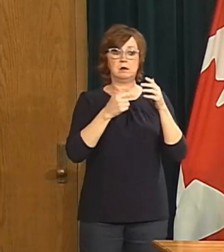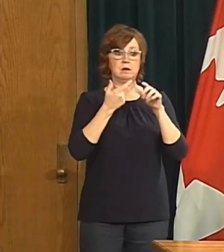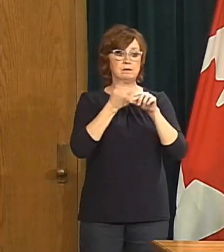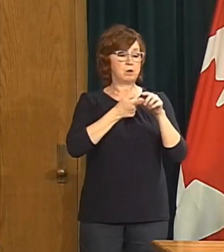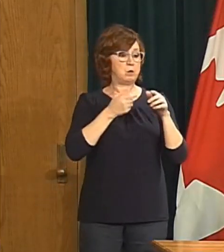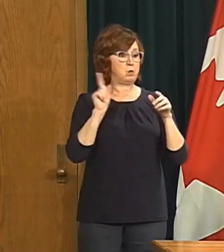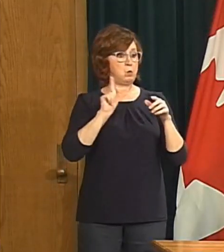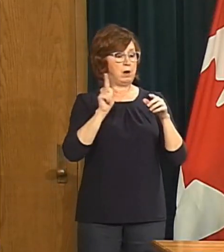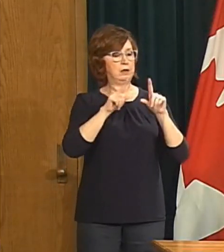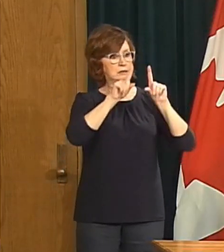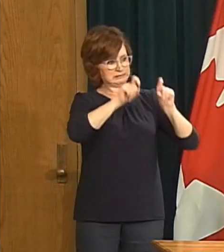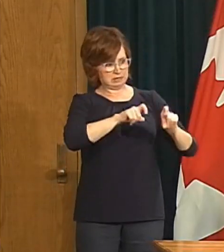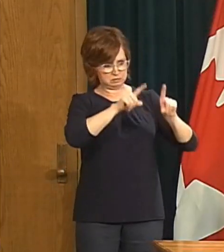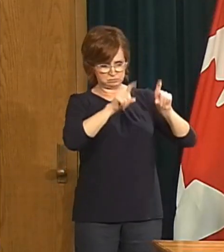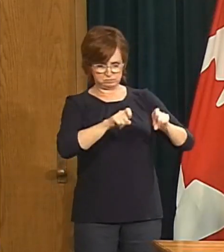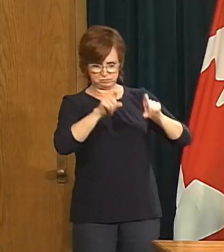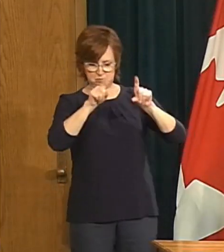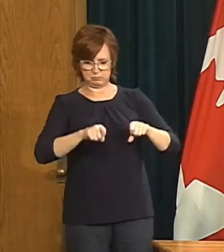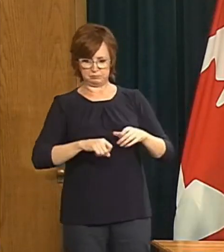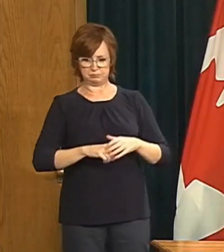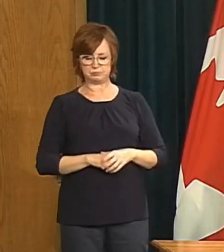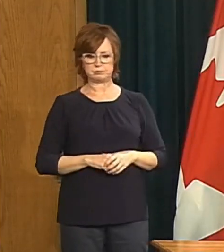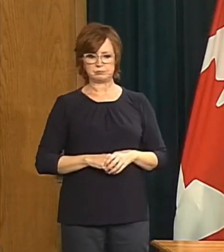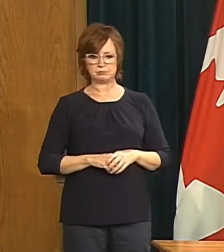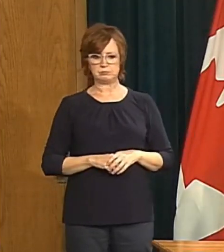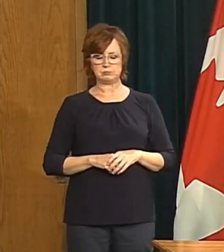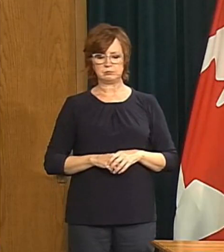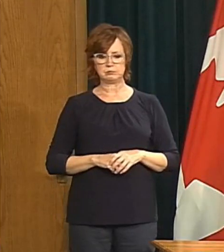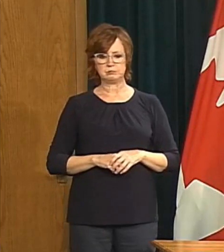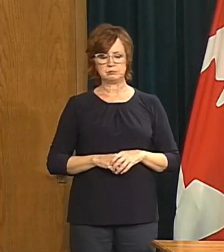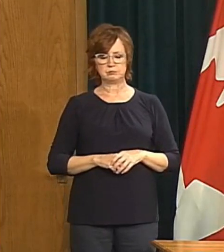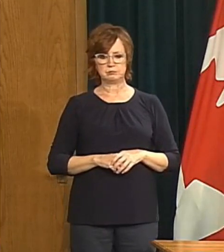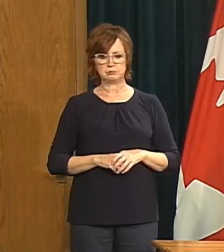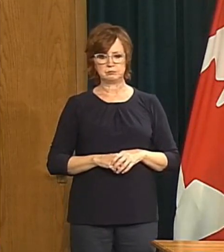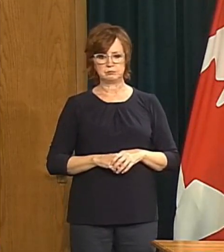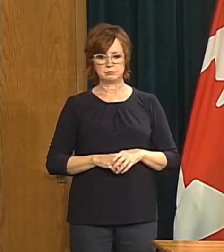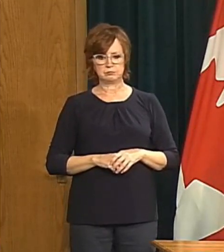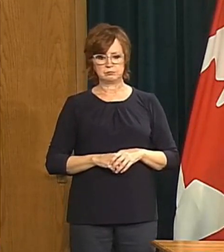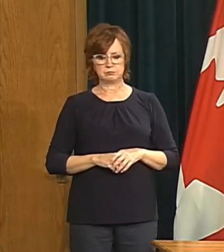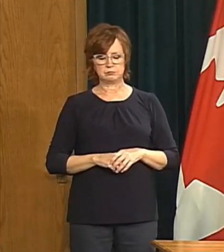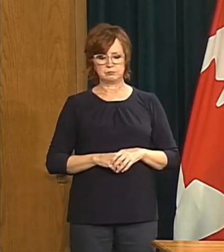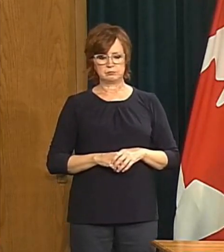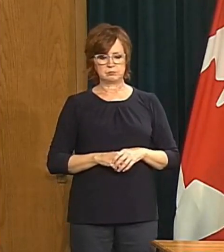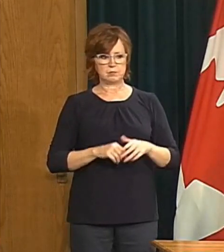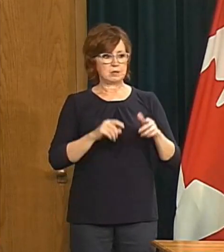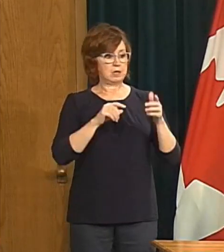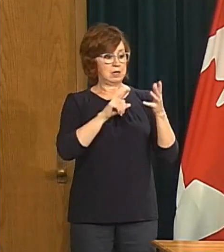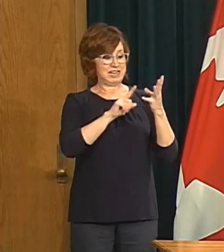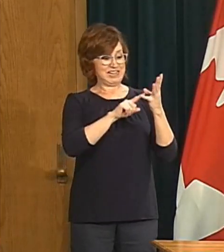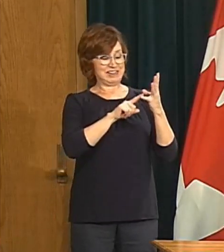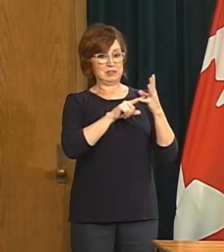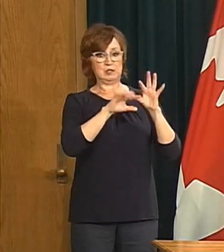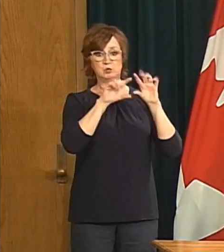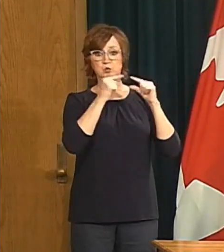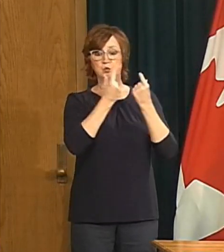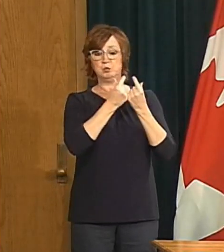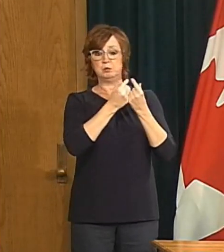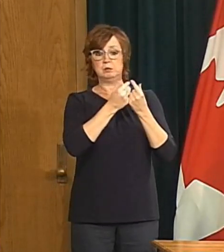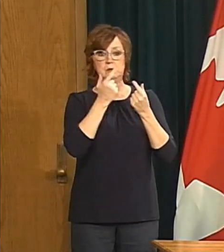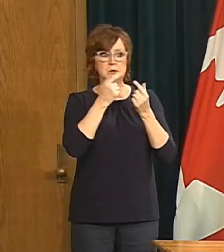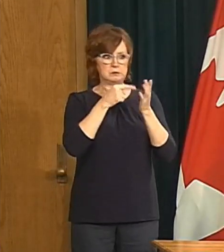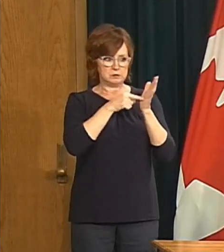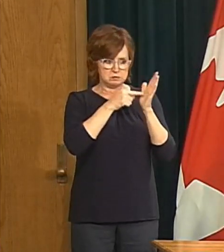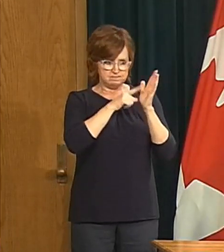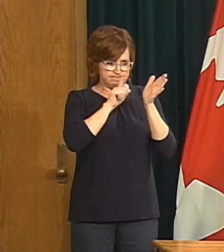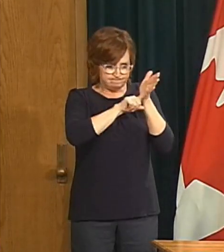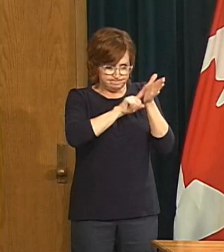that happens where public health staff interview a case and their contacts. That detailed contact tracing is critical to make sure that